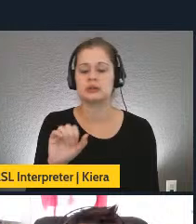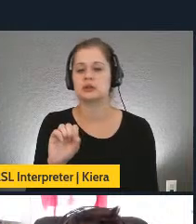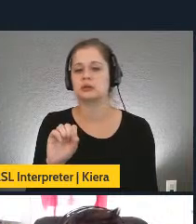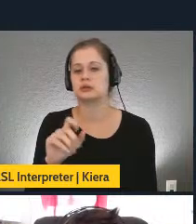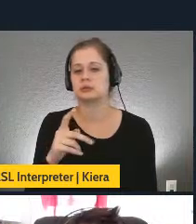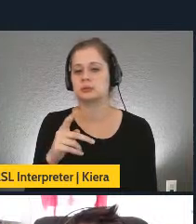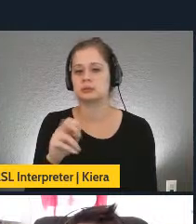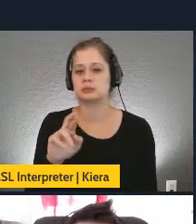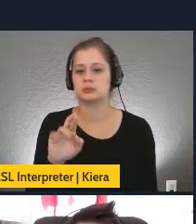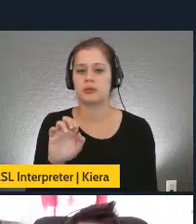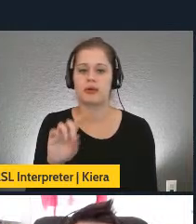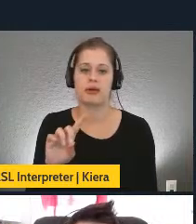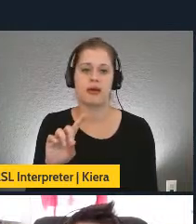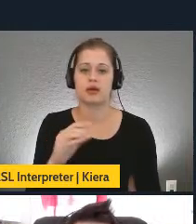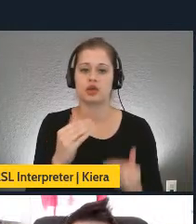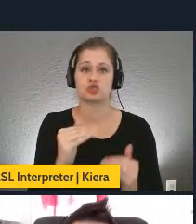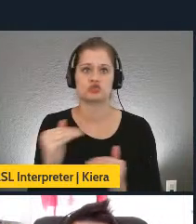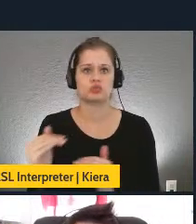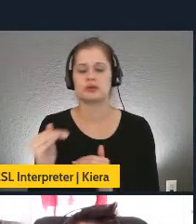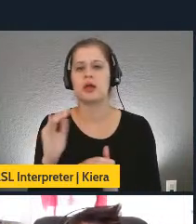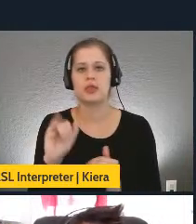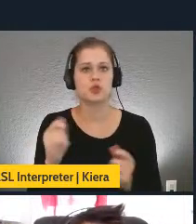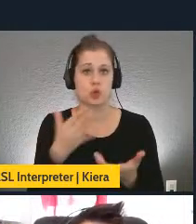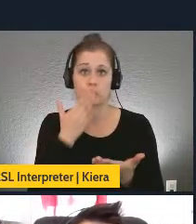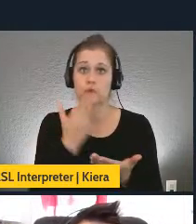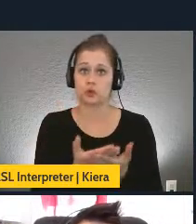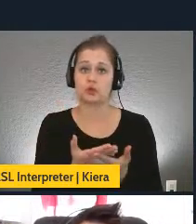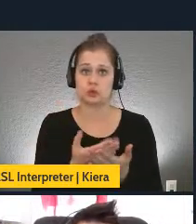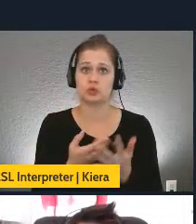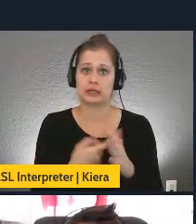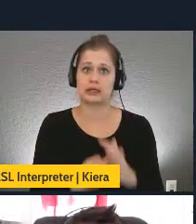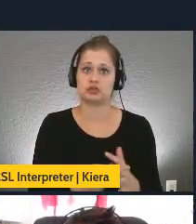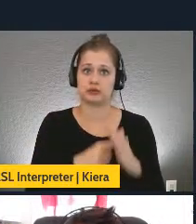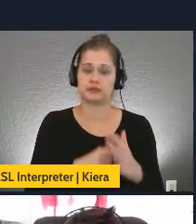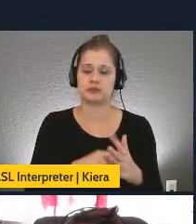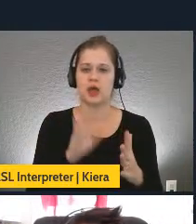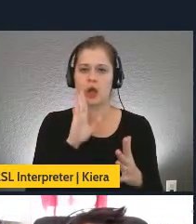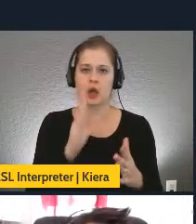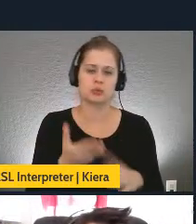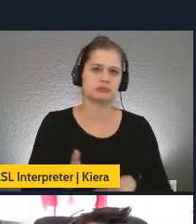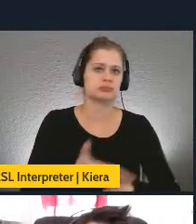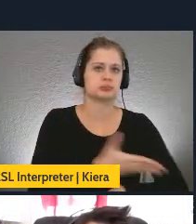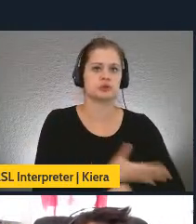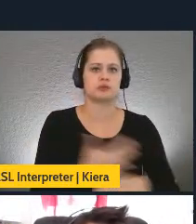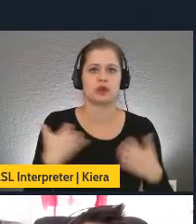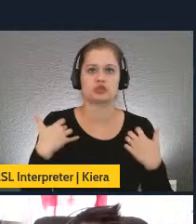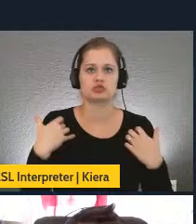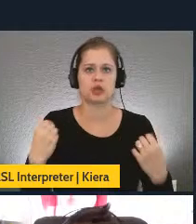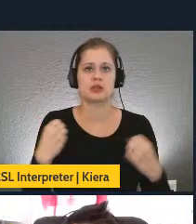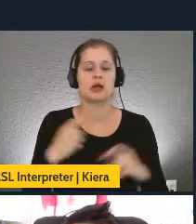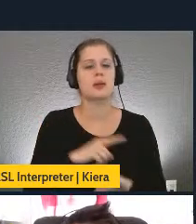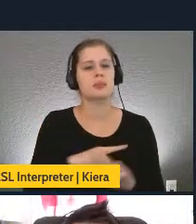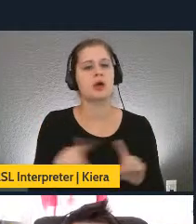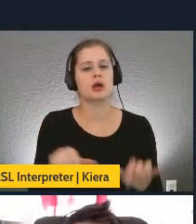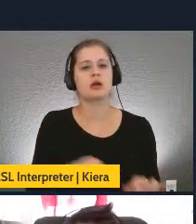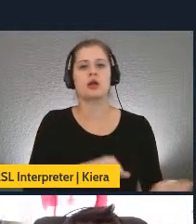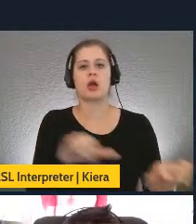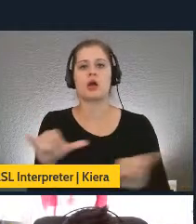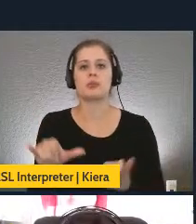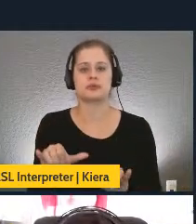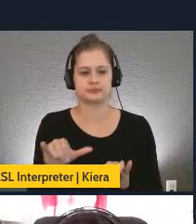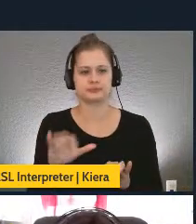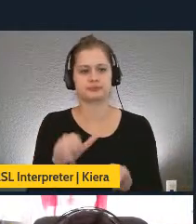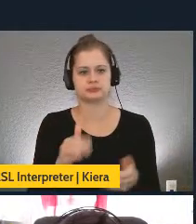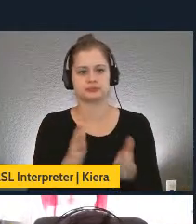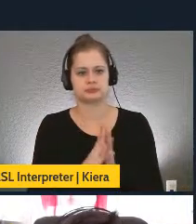great initiatives that increase the security and the reliability of our applications, but they require time and effort to be ported